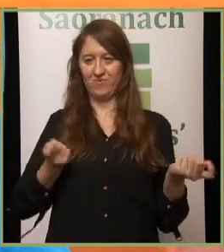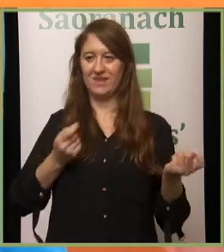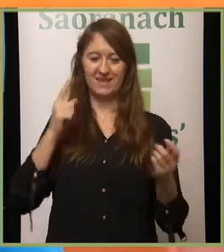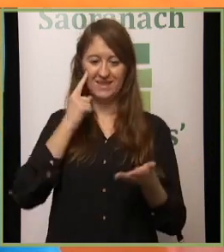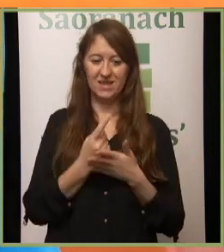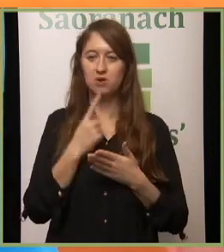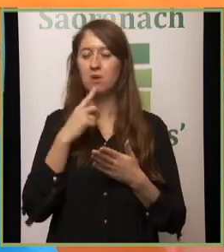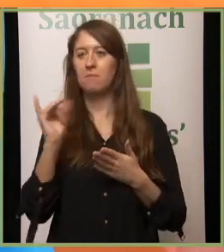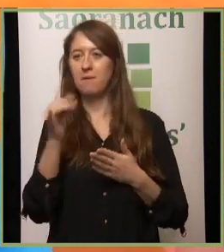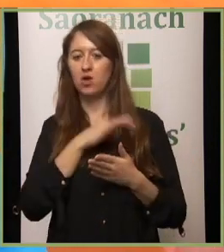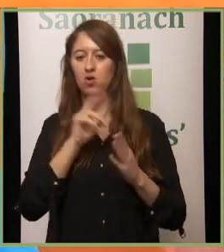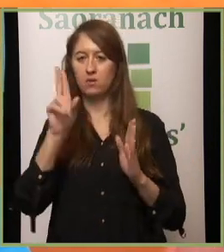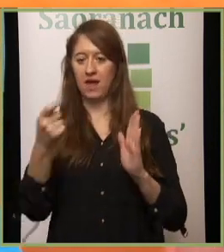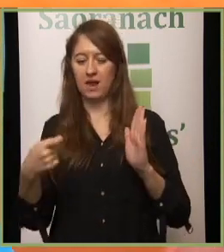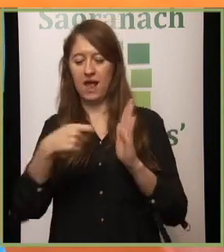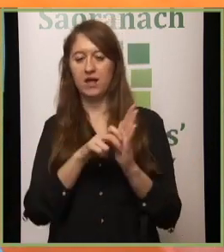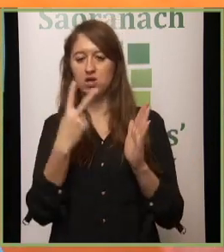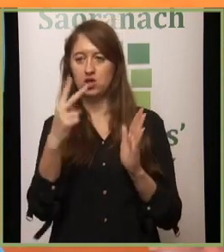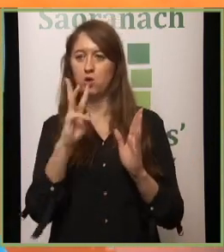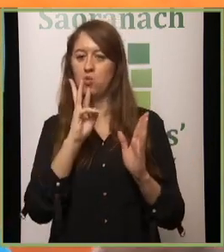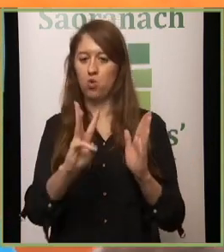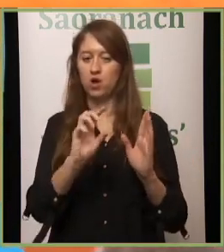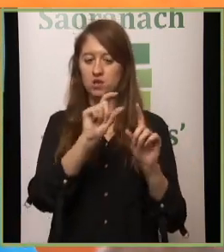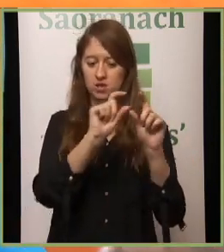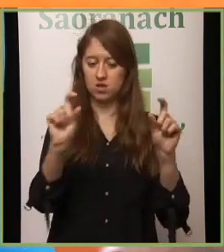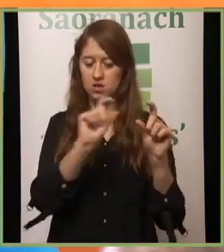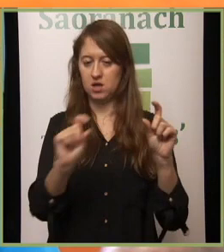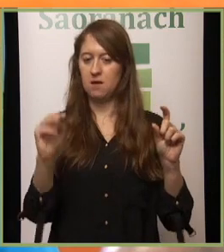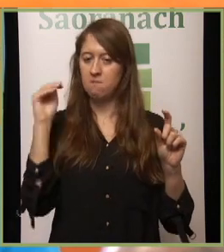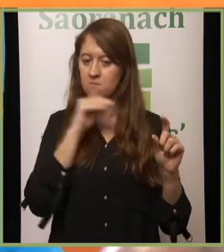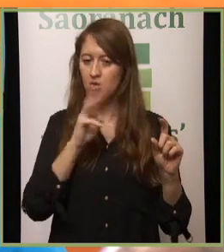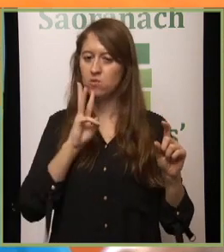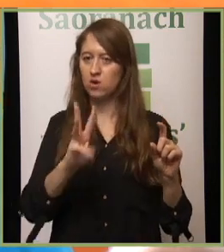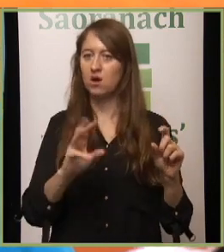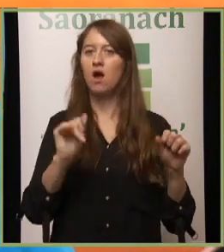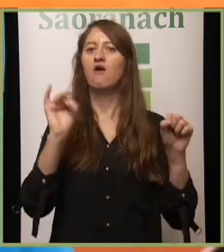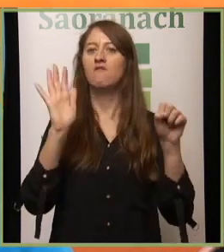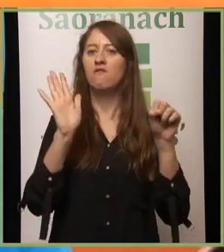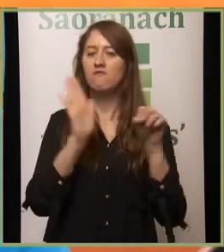the end of it, which I think have some legal import: for the common good.